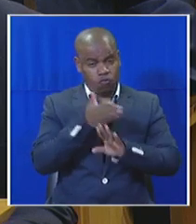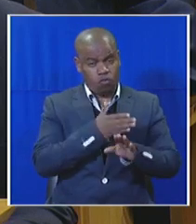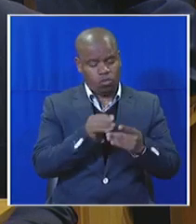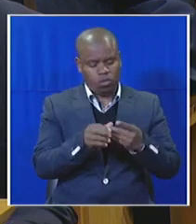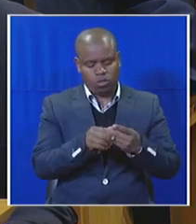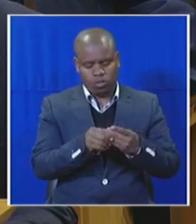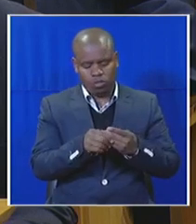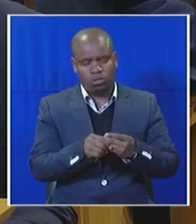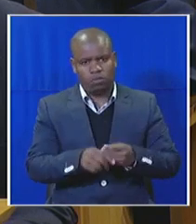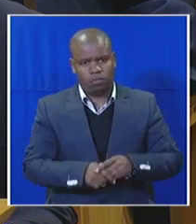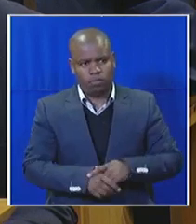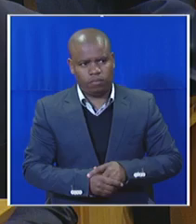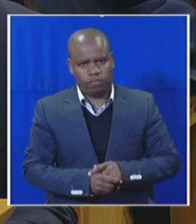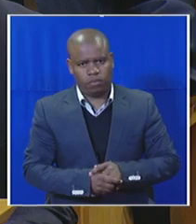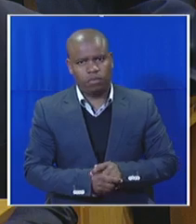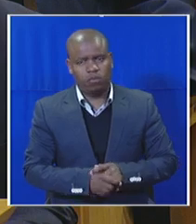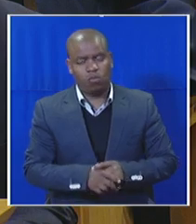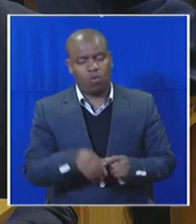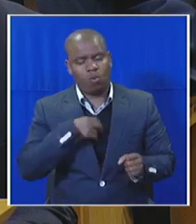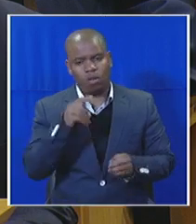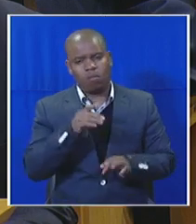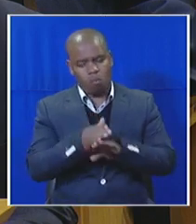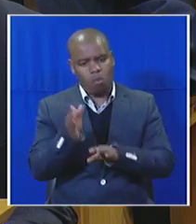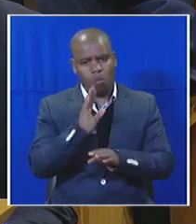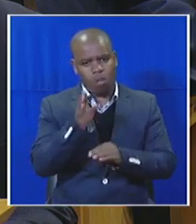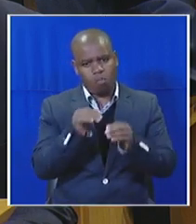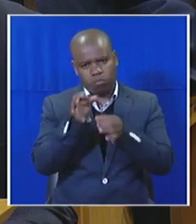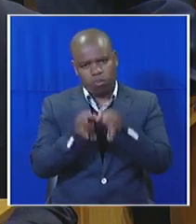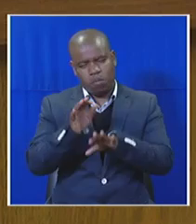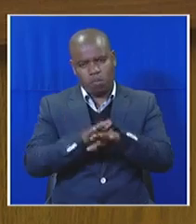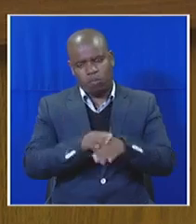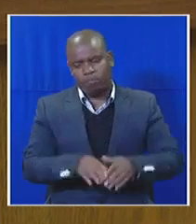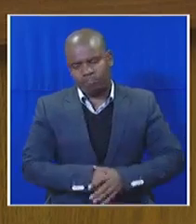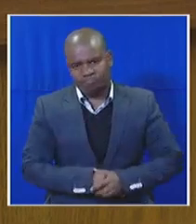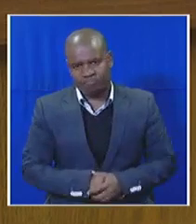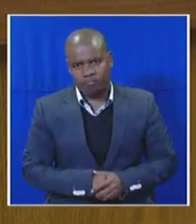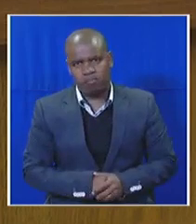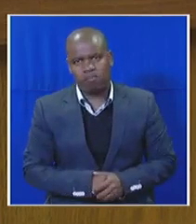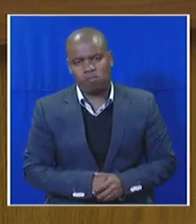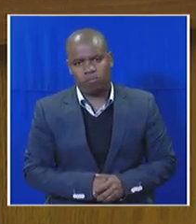I'm coming back to that point. Will you come back to the point, Yes. please, Speaker? Thanks. The Honorable President.